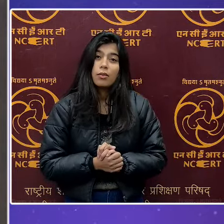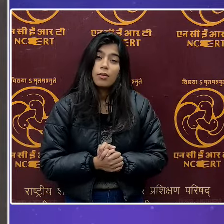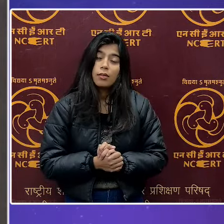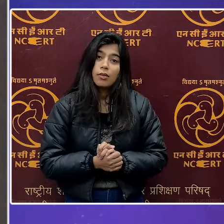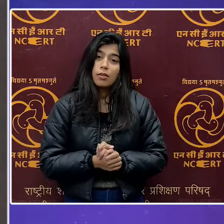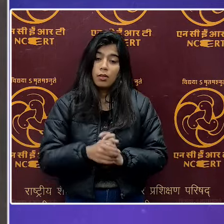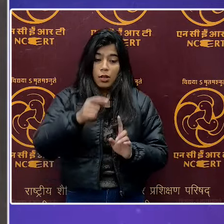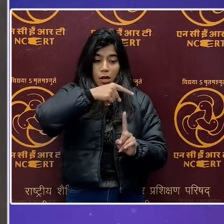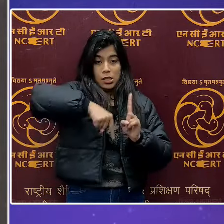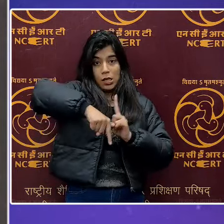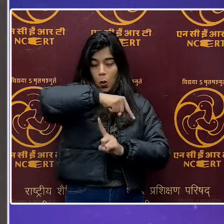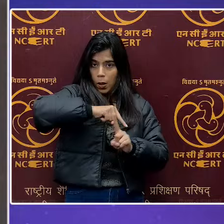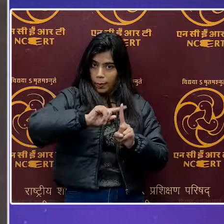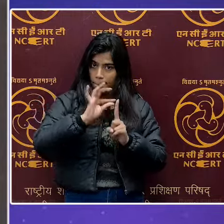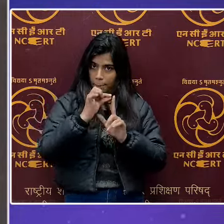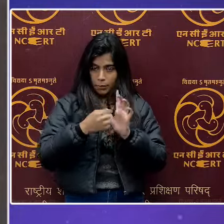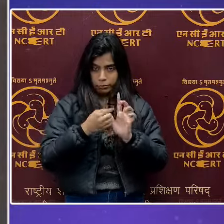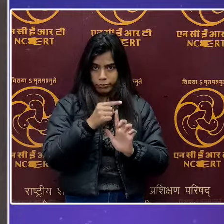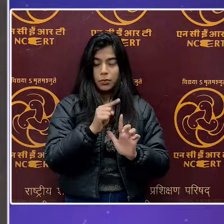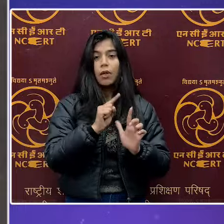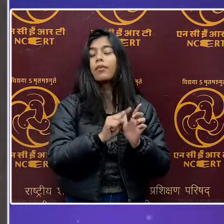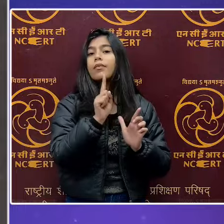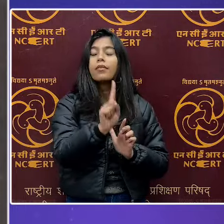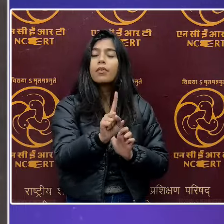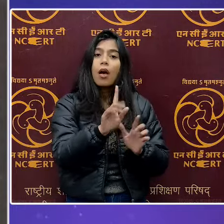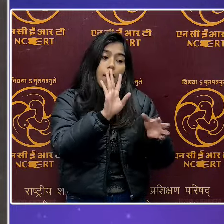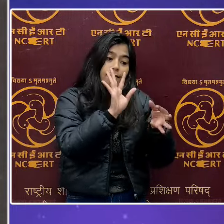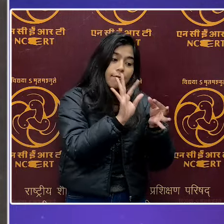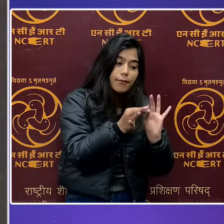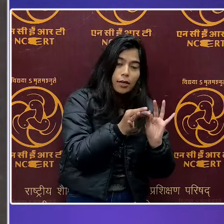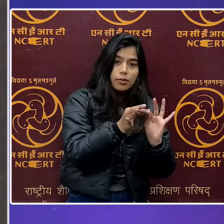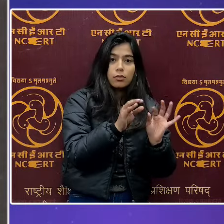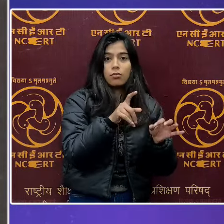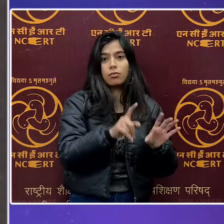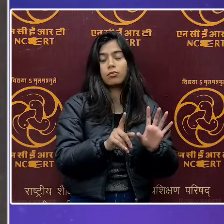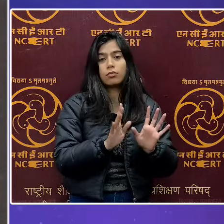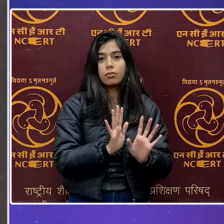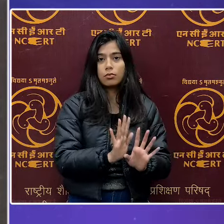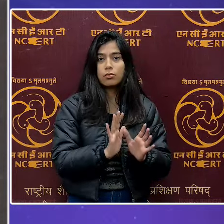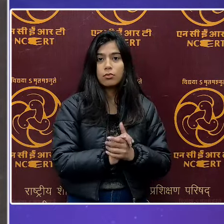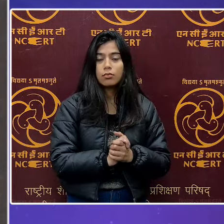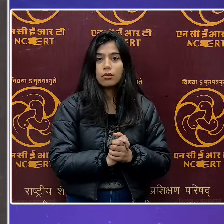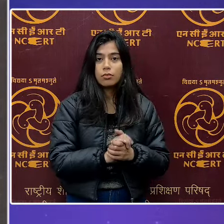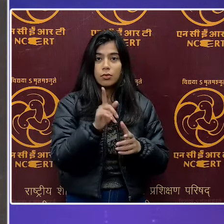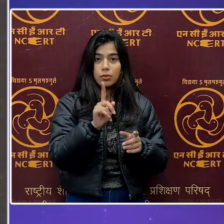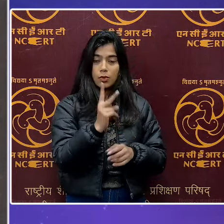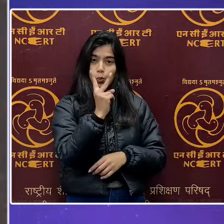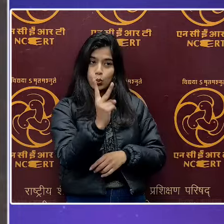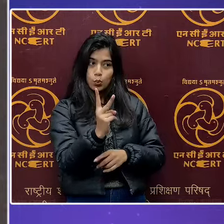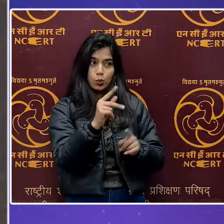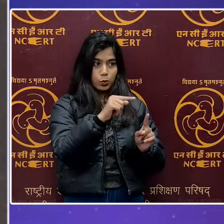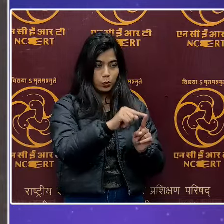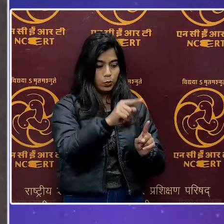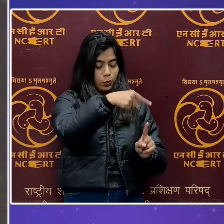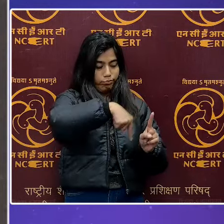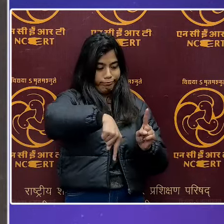a circular path. First of all, we have to fix our coordinate system. So I draw the two diameters of the